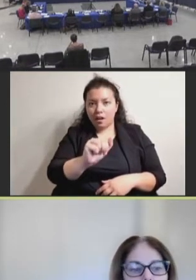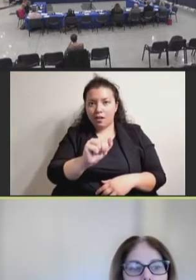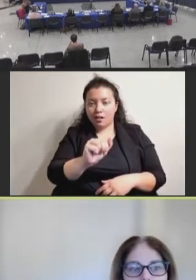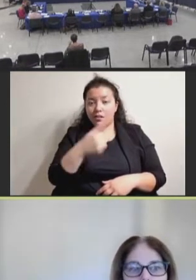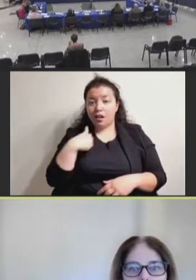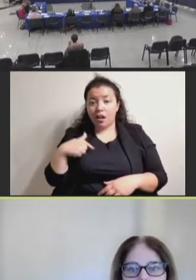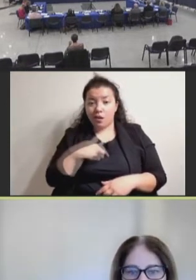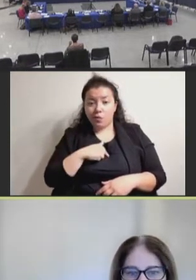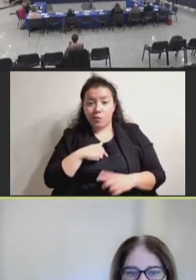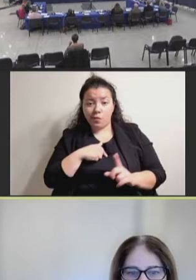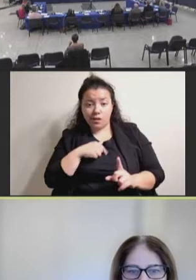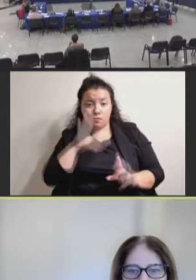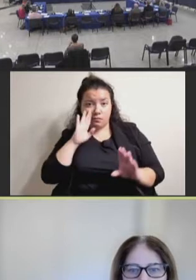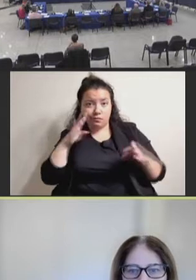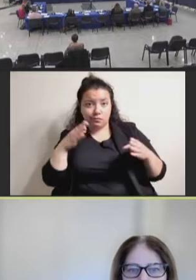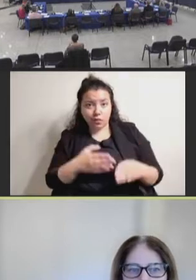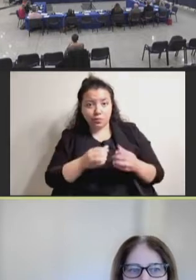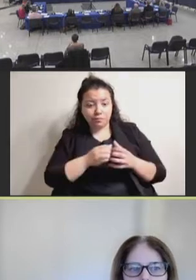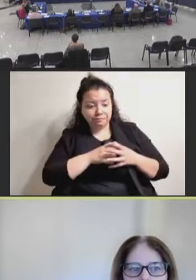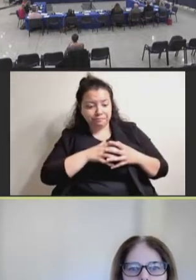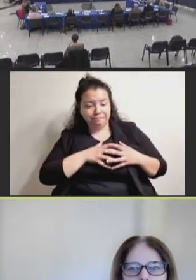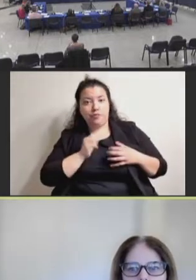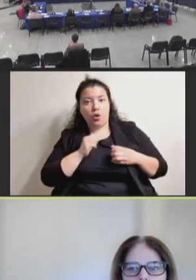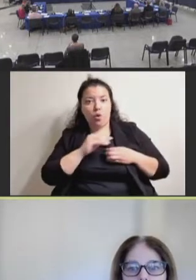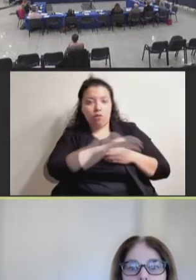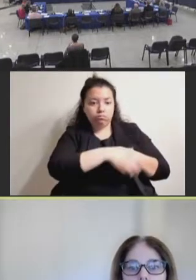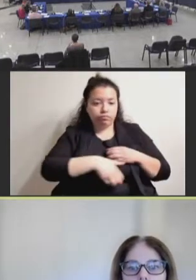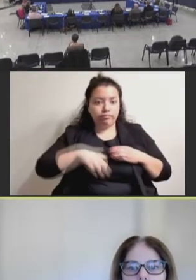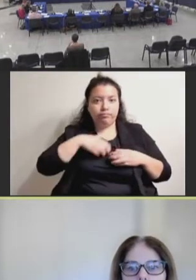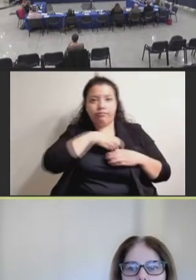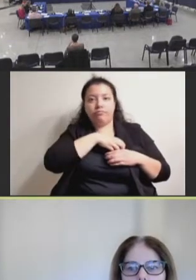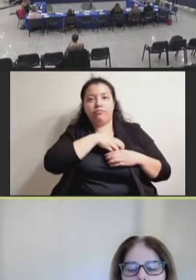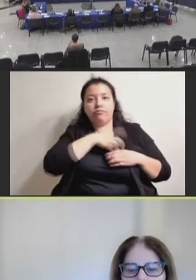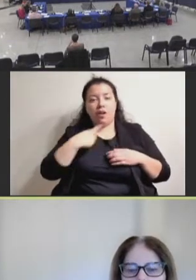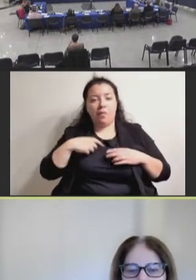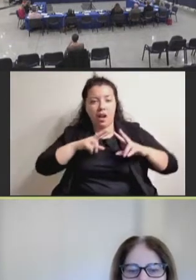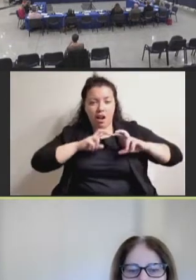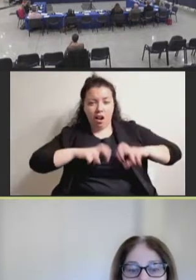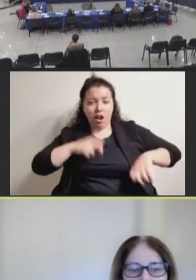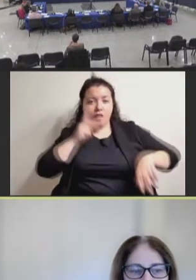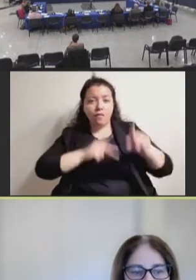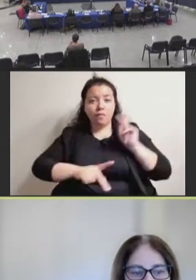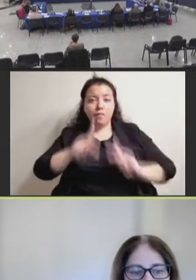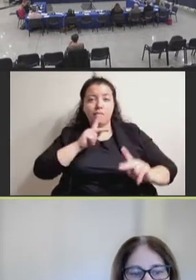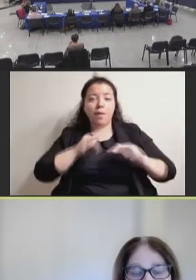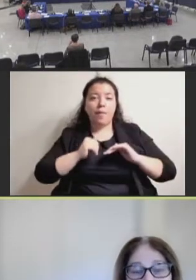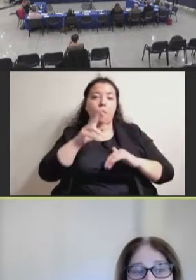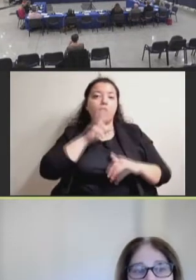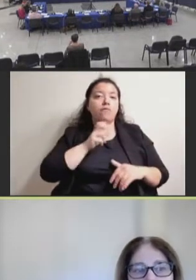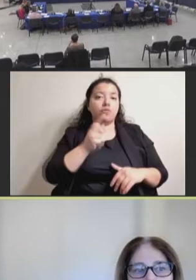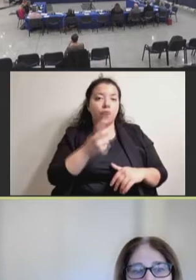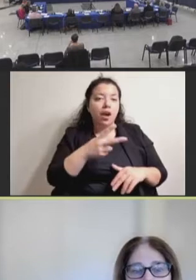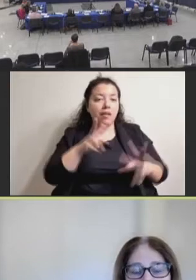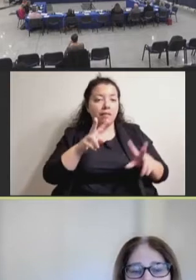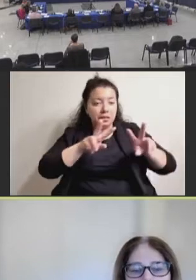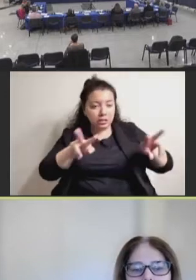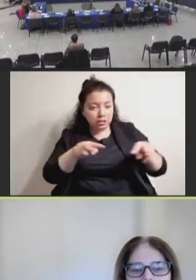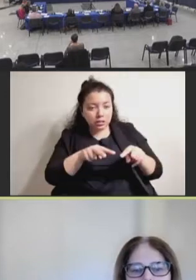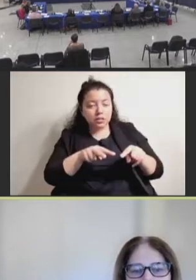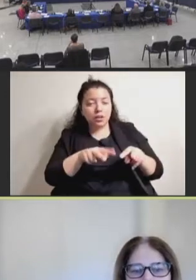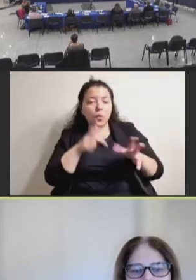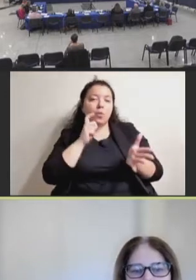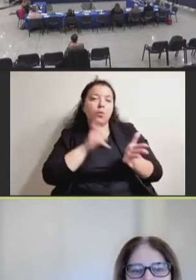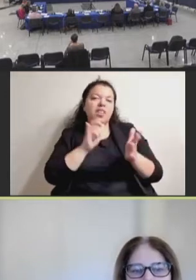for myocarditis and pericarditis also with these booster doses in the individuals who are over the age of 12. Next slide.